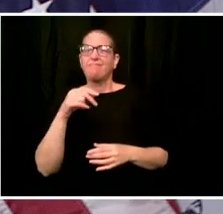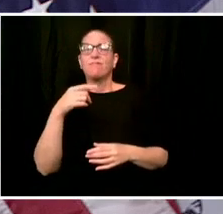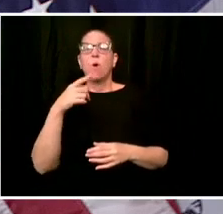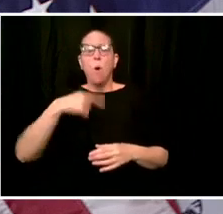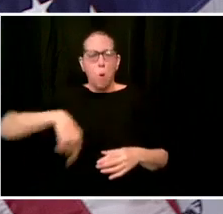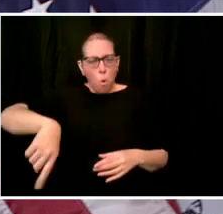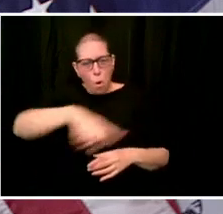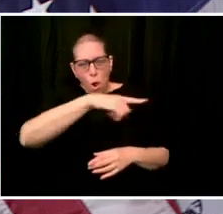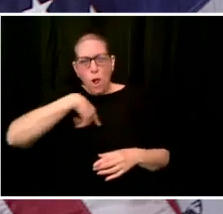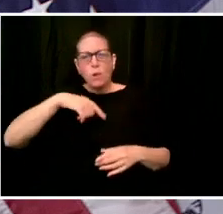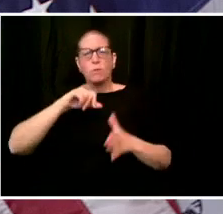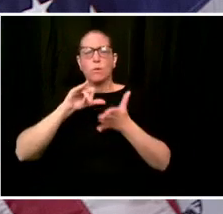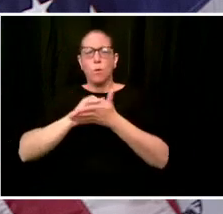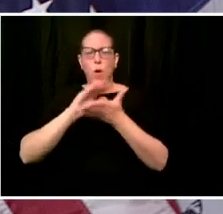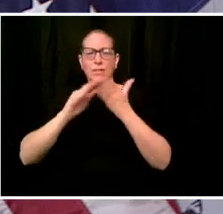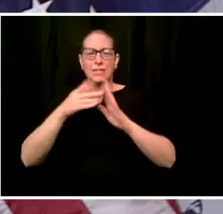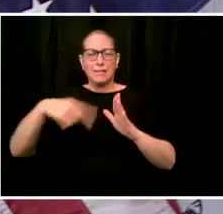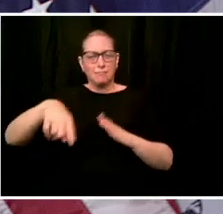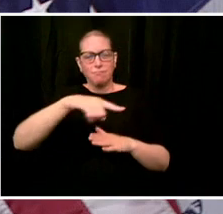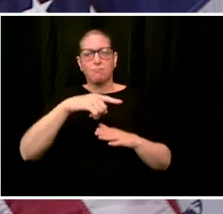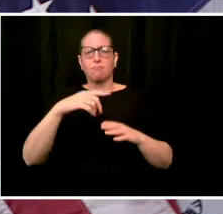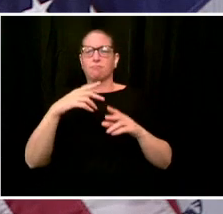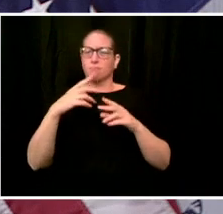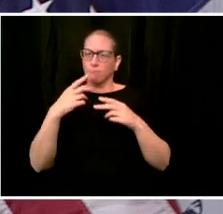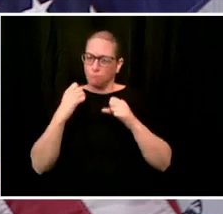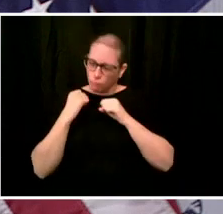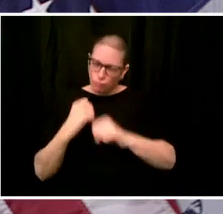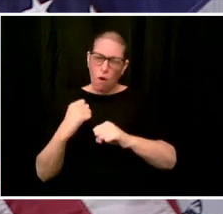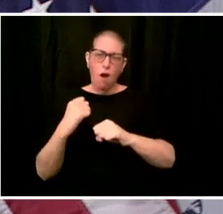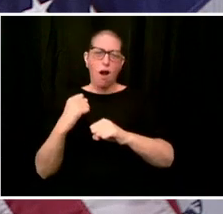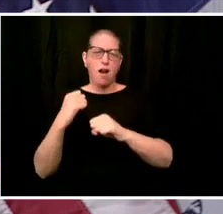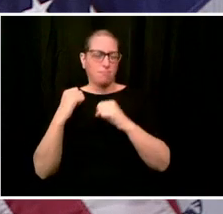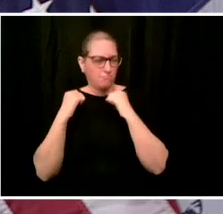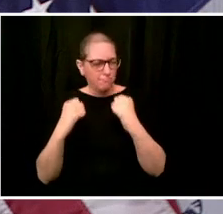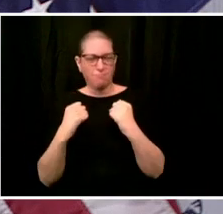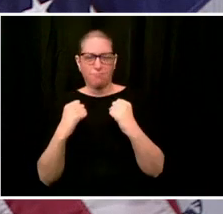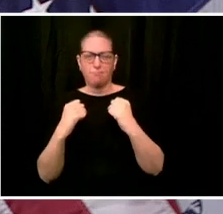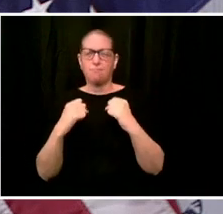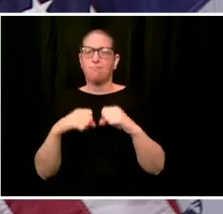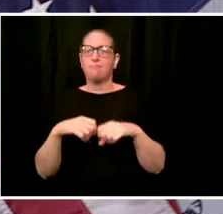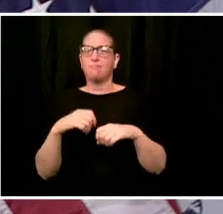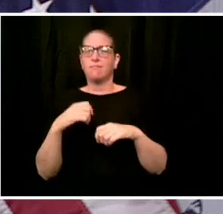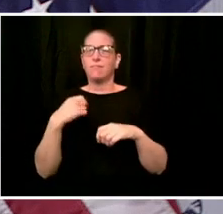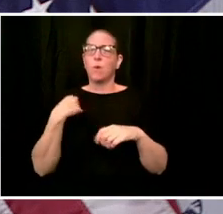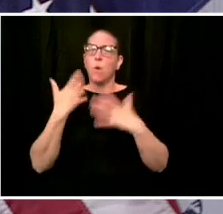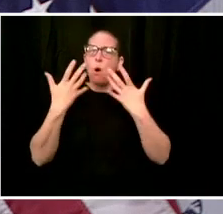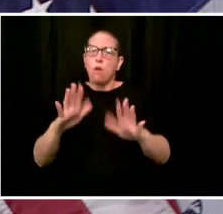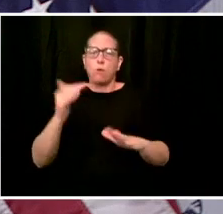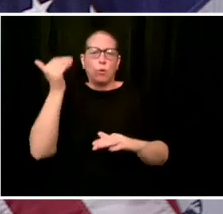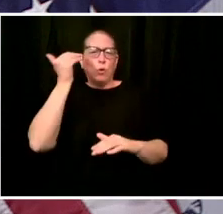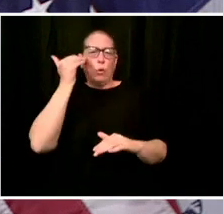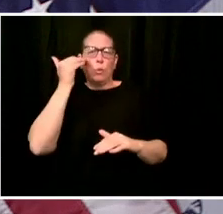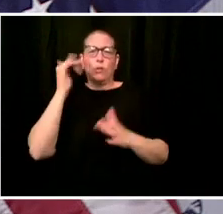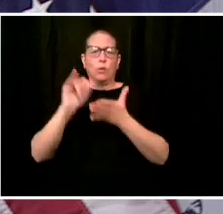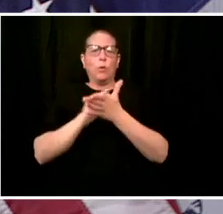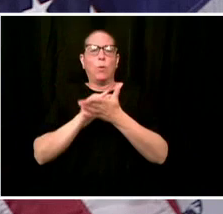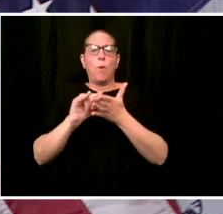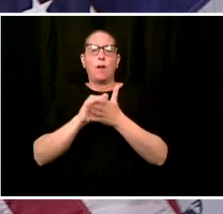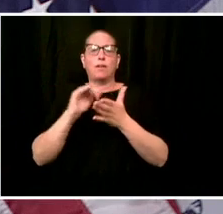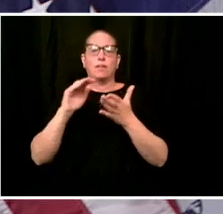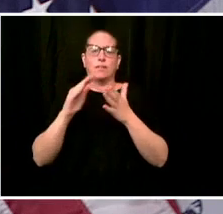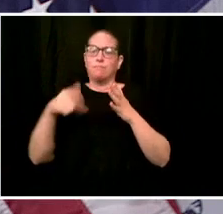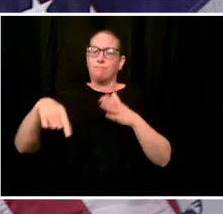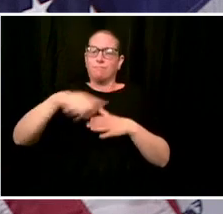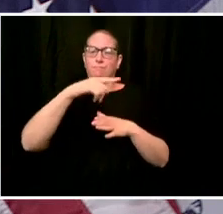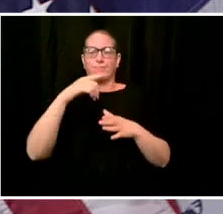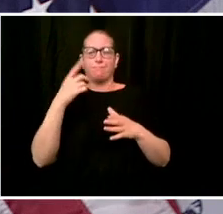spirit we have known for so long in this city of taking the challenge head on.